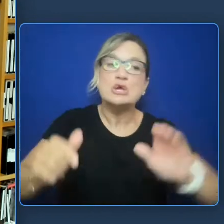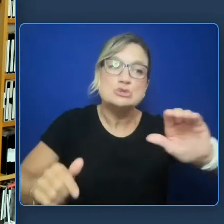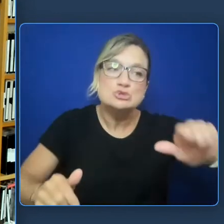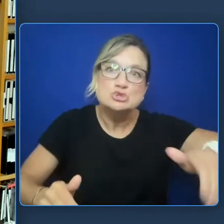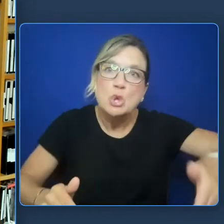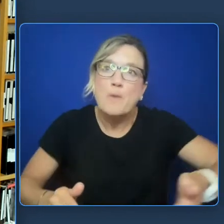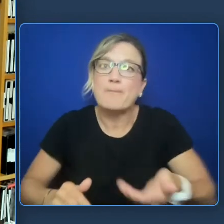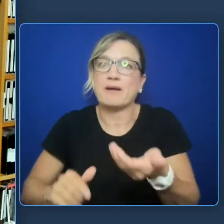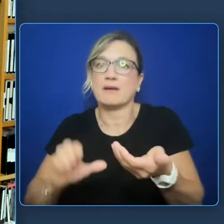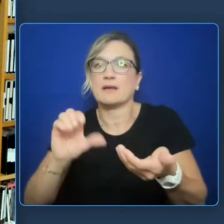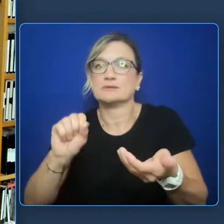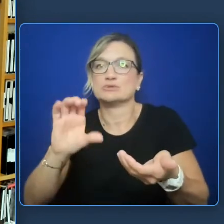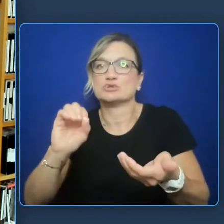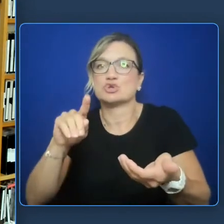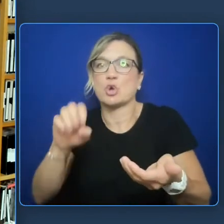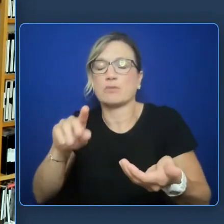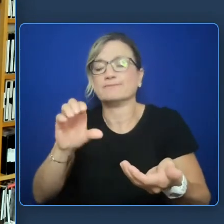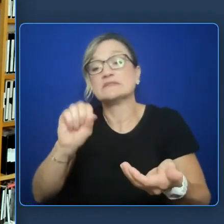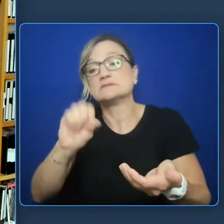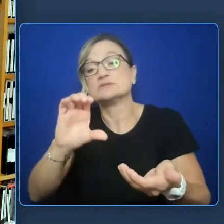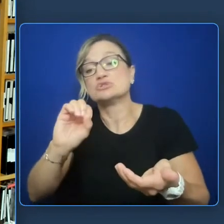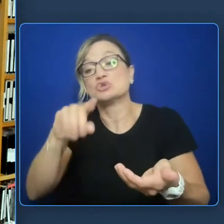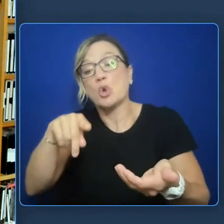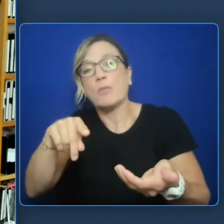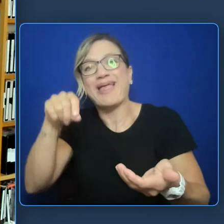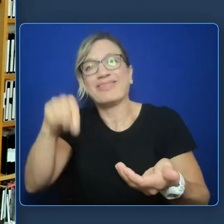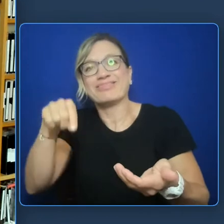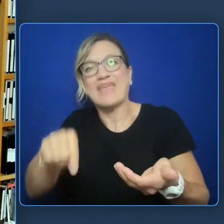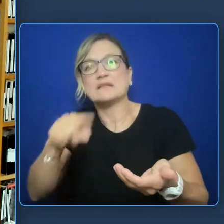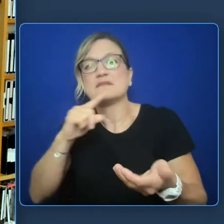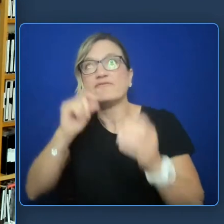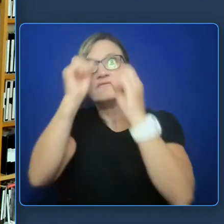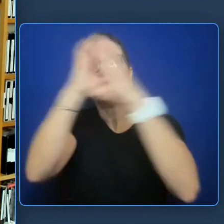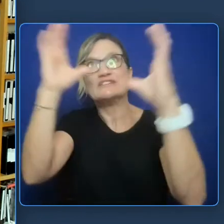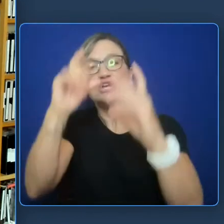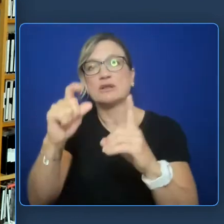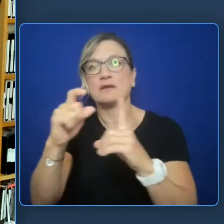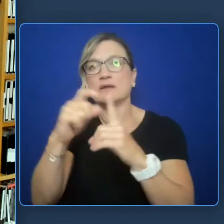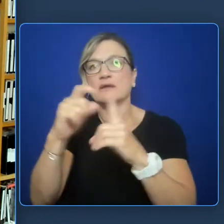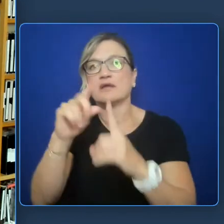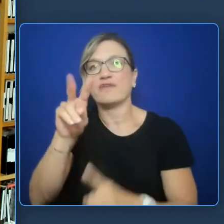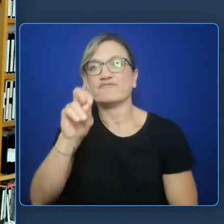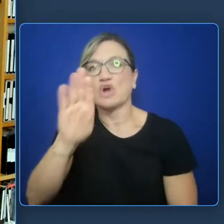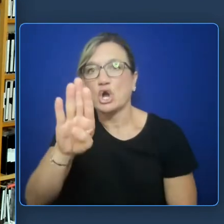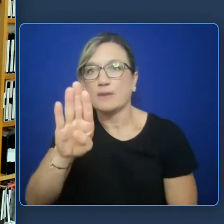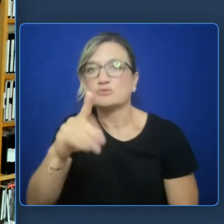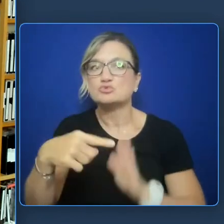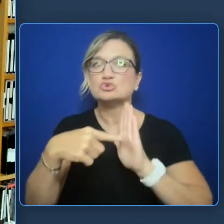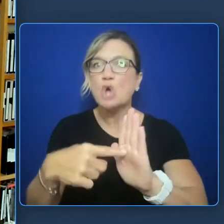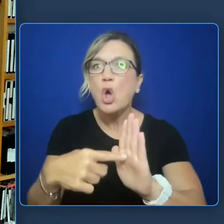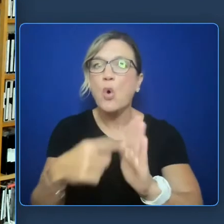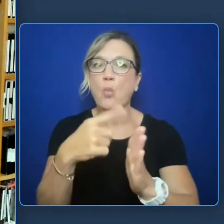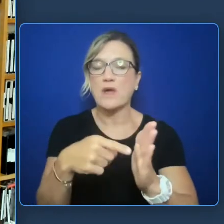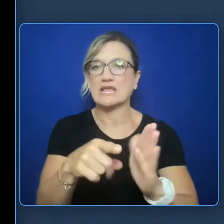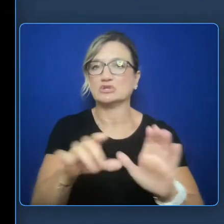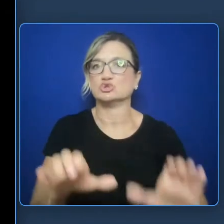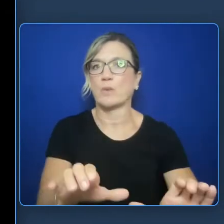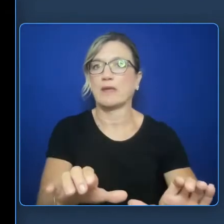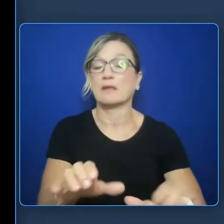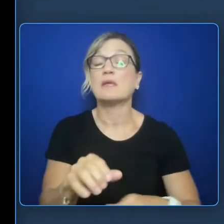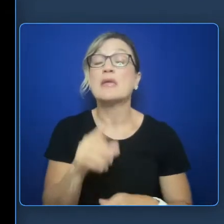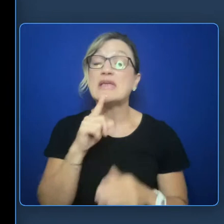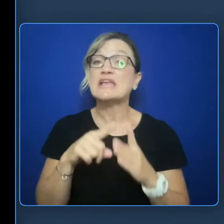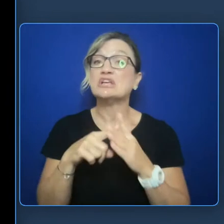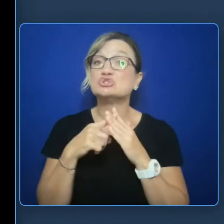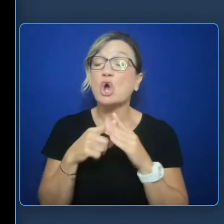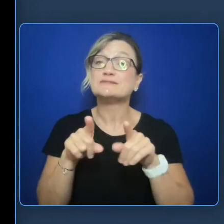it. Vivid verbs help conjure images in the mind's eye. A bit later, he starts as